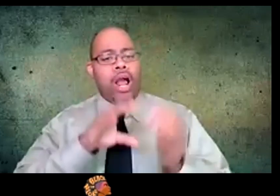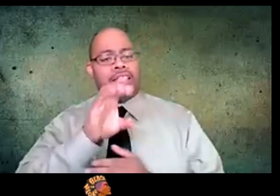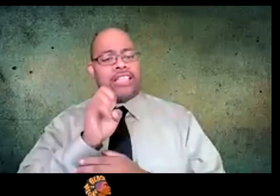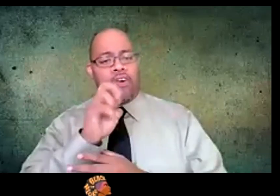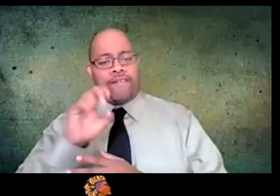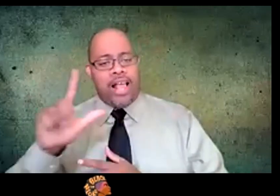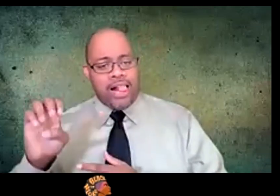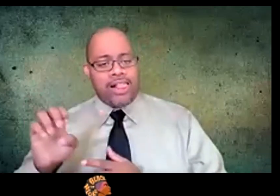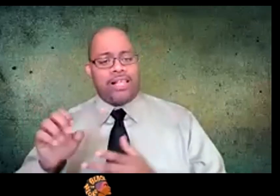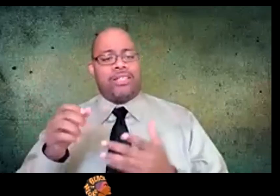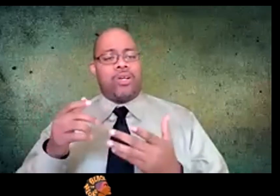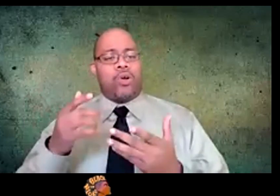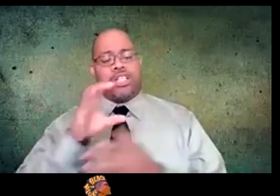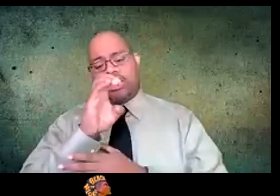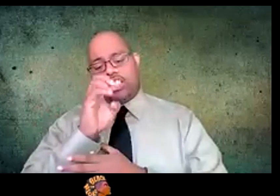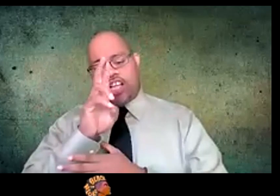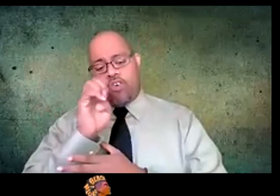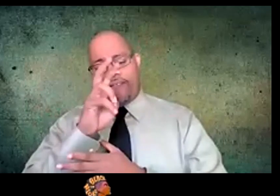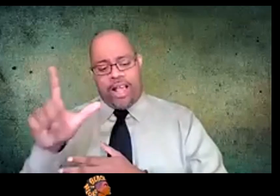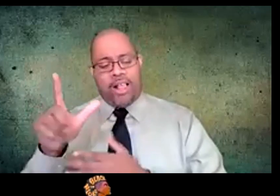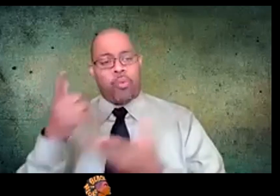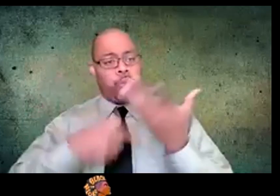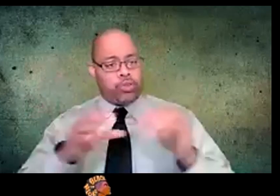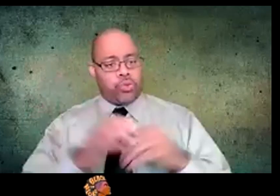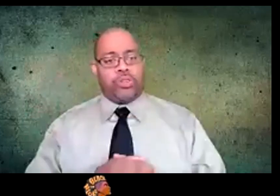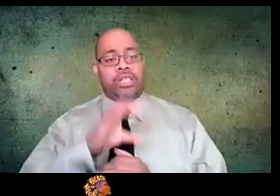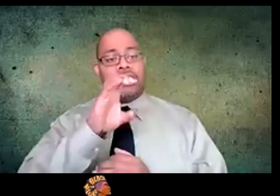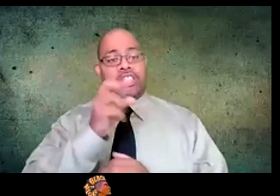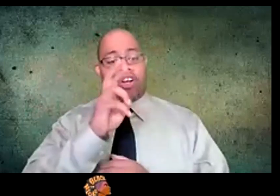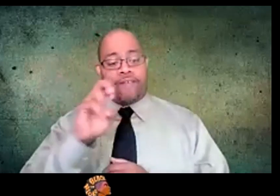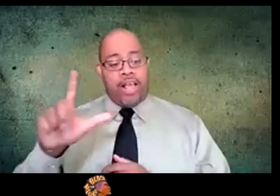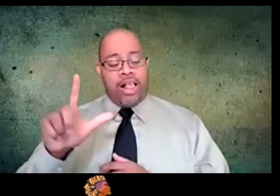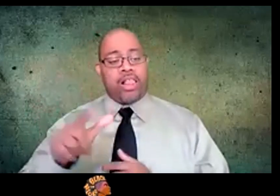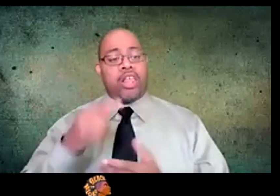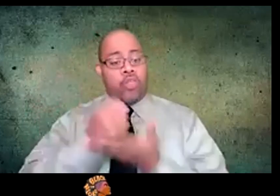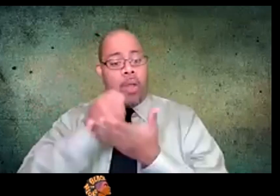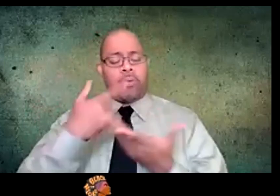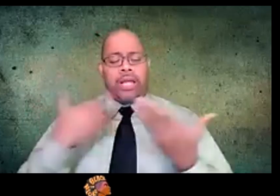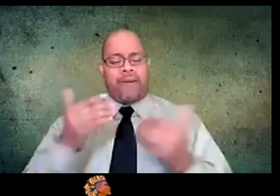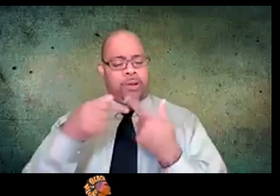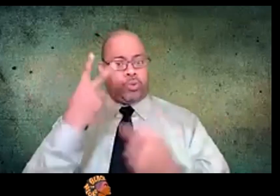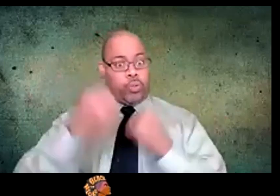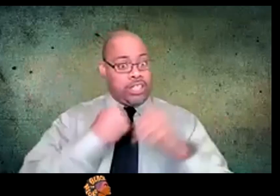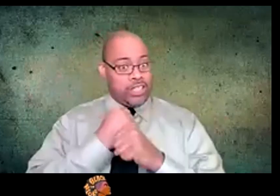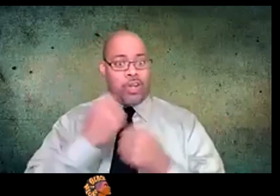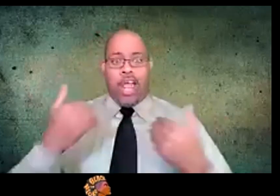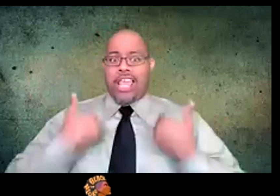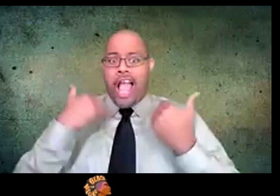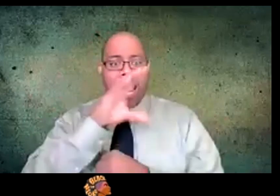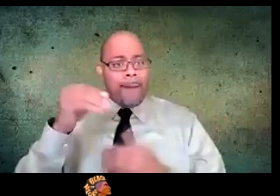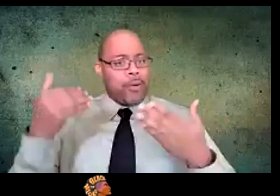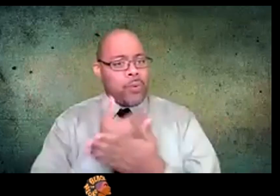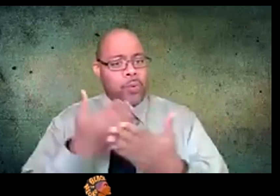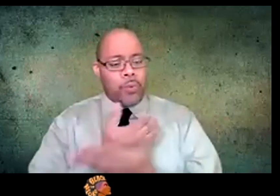Therapeutics actually is as a company? Yeah, absolutely. Well, Cerevel Therapeutics, we've been around for about 2 years, so we're a younger company,